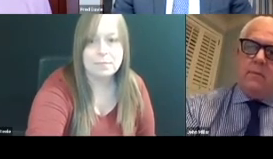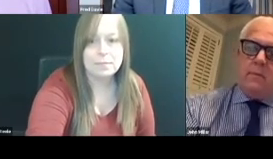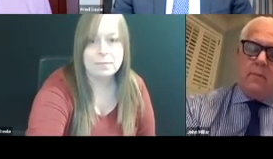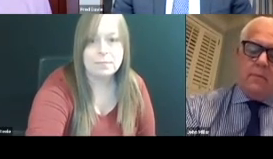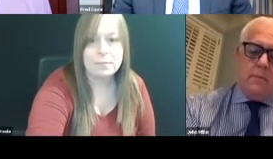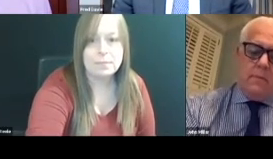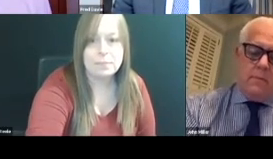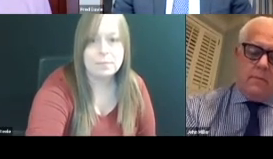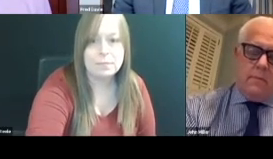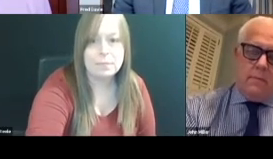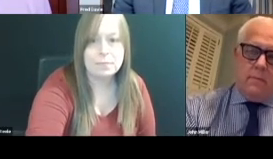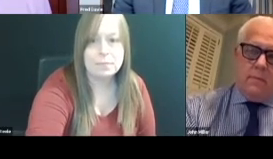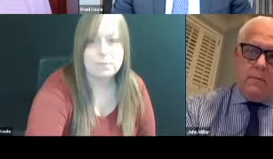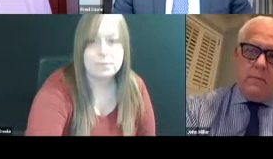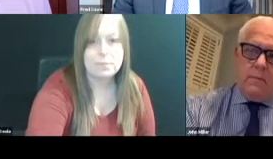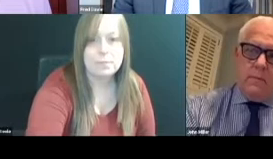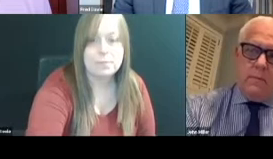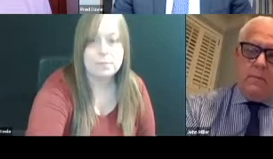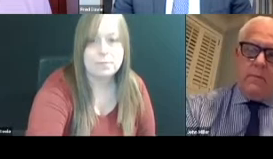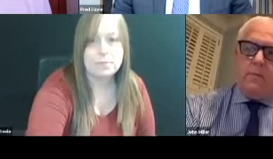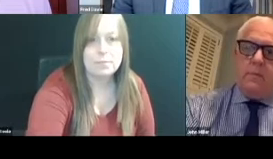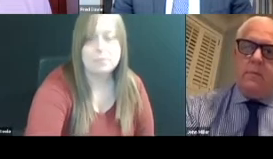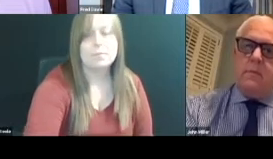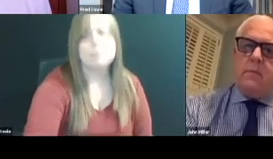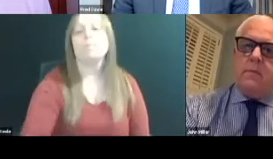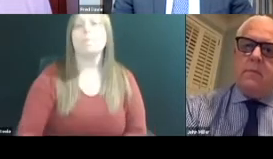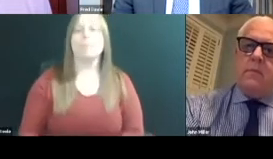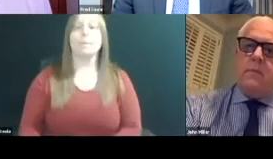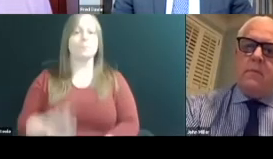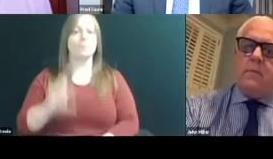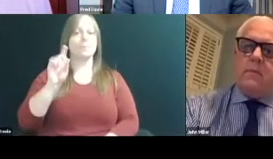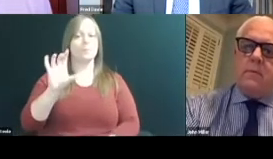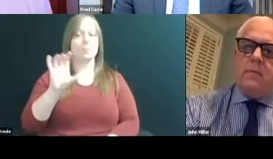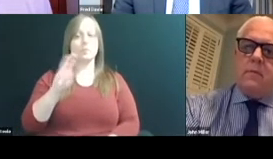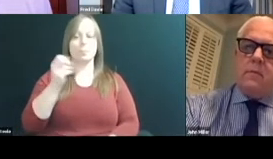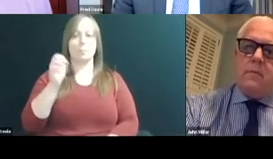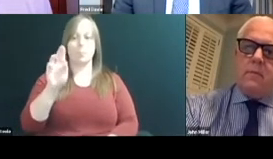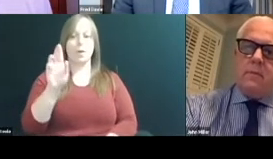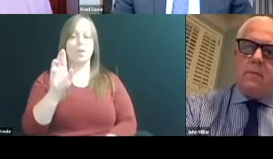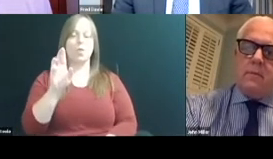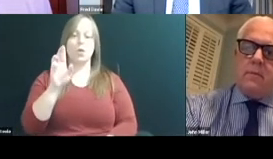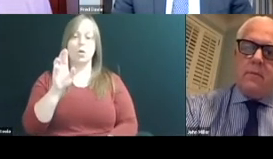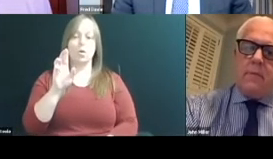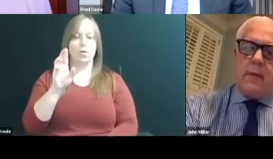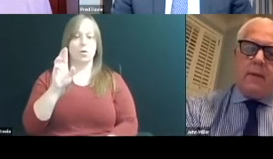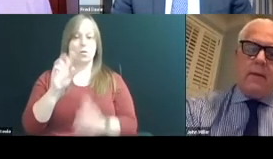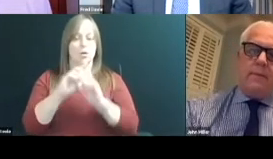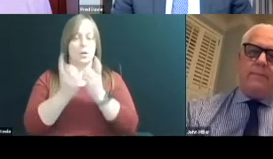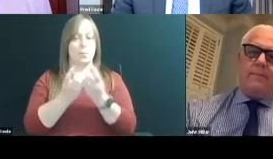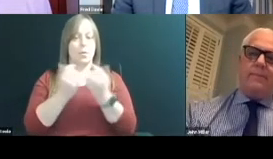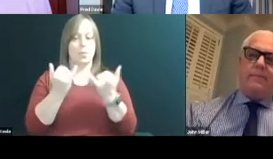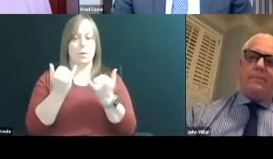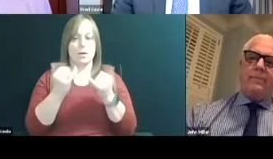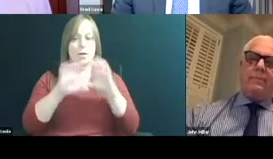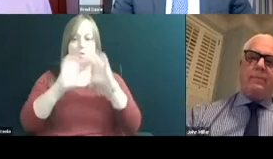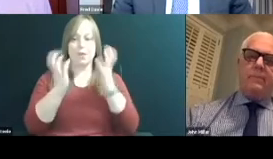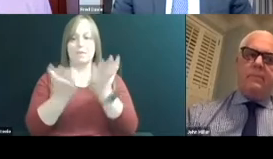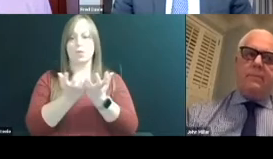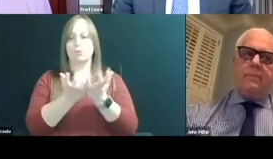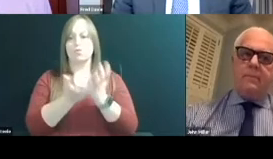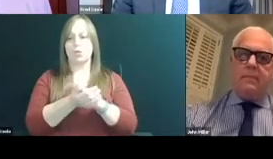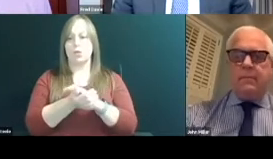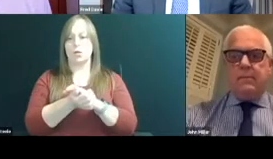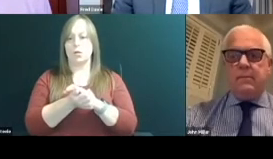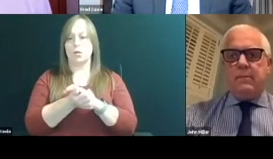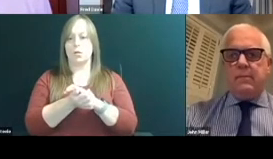point, but also broadly speaking, how do you capture right now where the department is in its evolution?